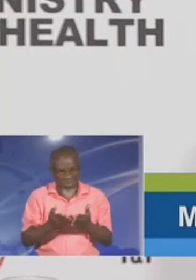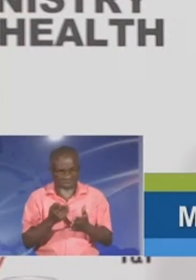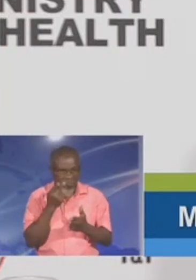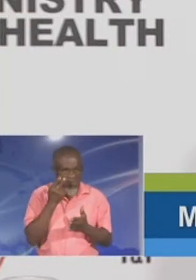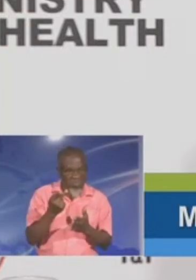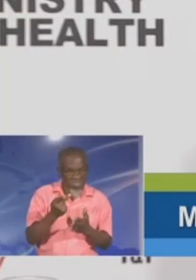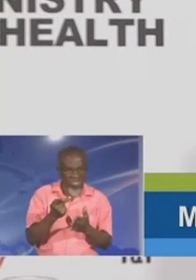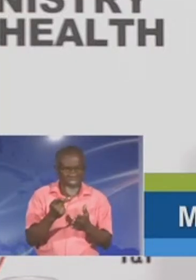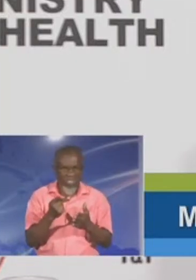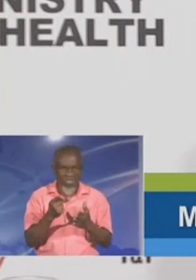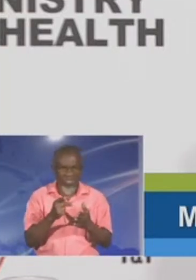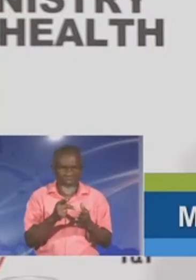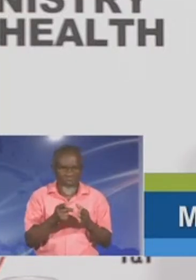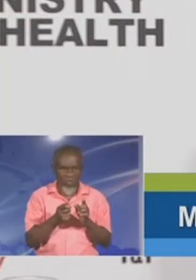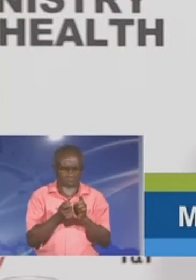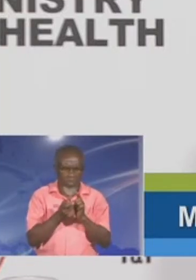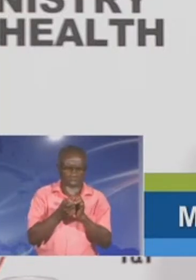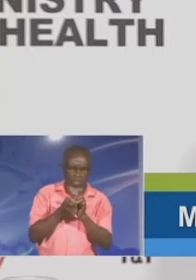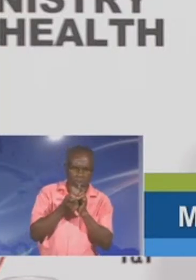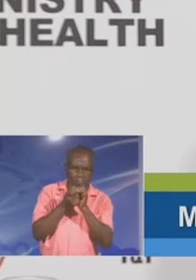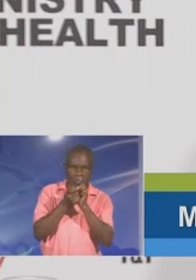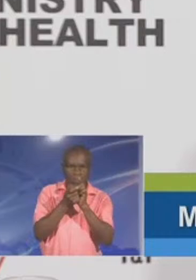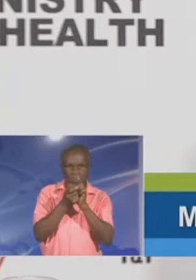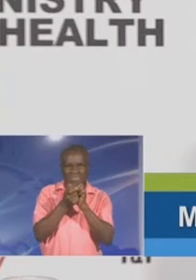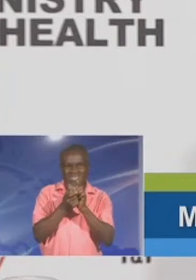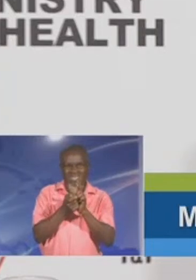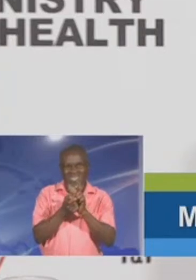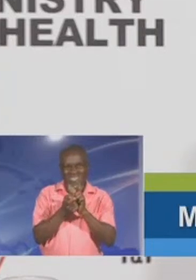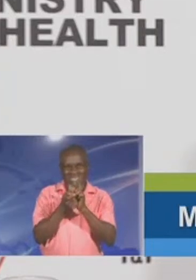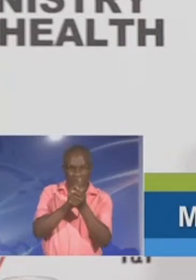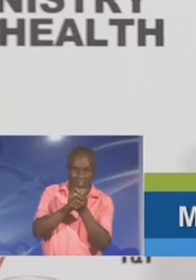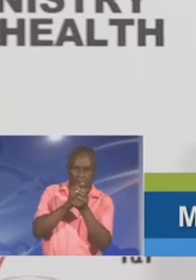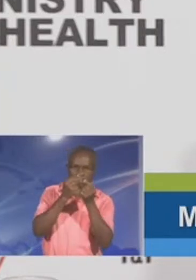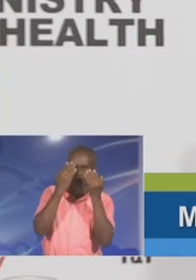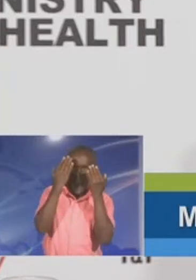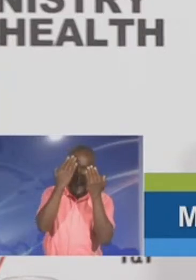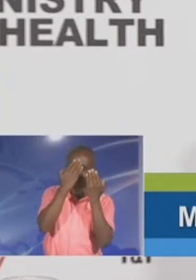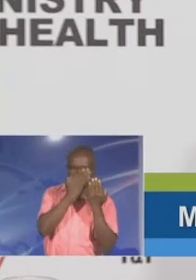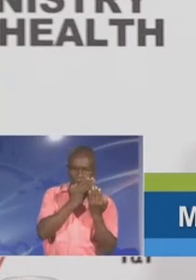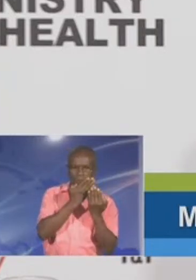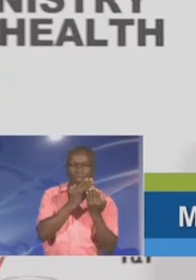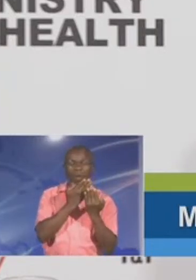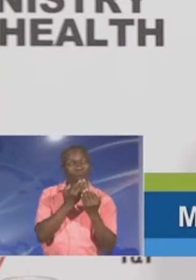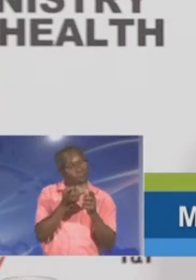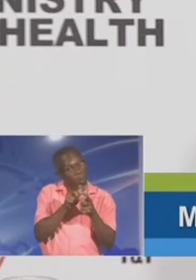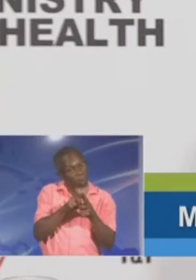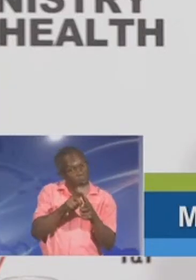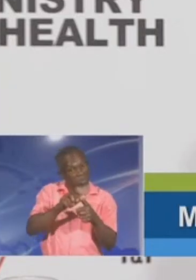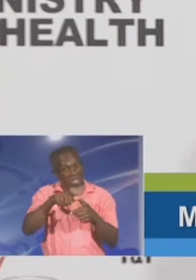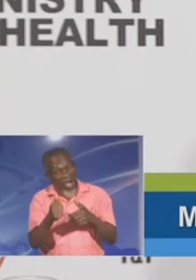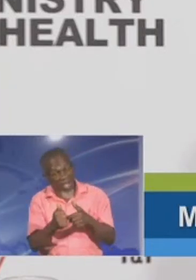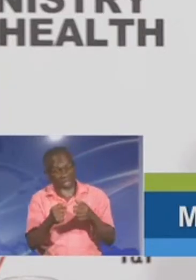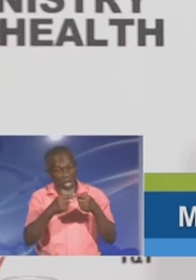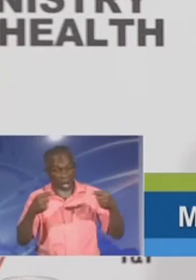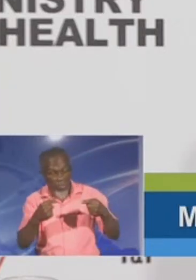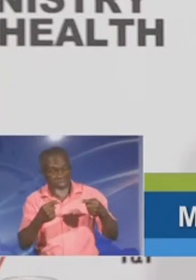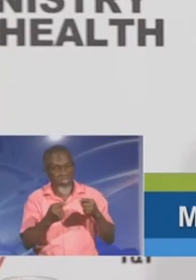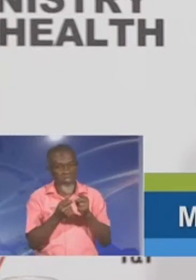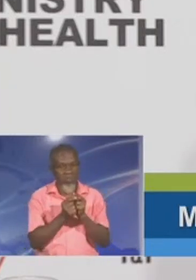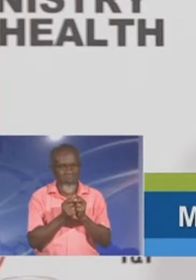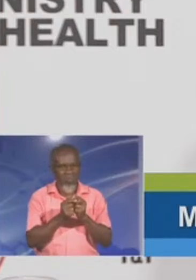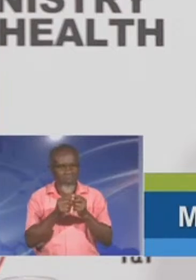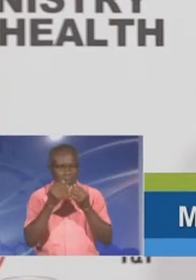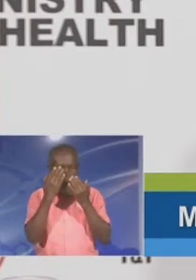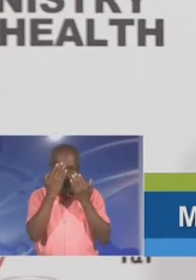suddenly transition, as I said before, from looking sad to suddenly looking very, very happy. They may lose interest in the things they